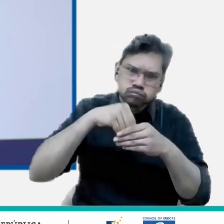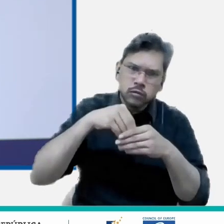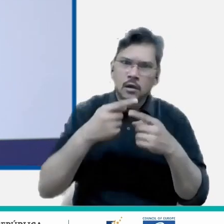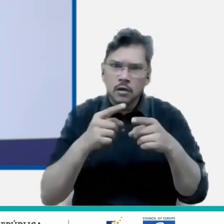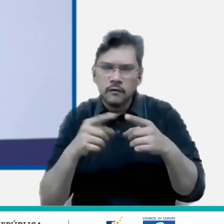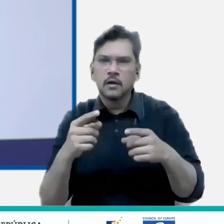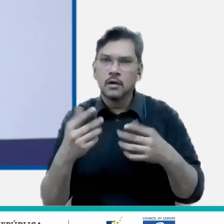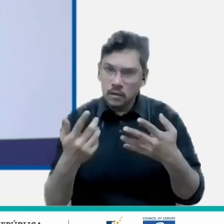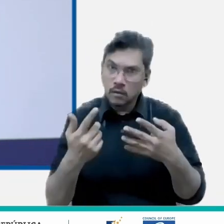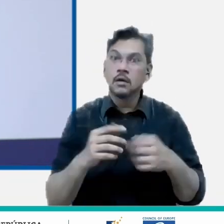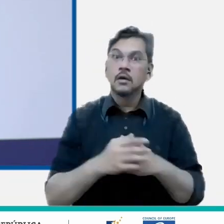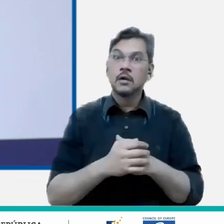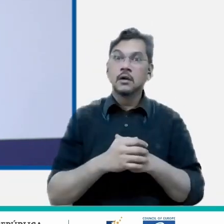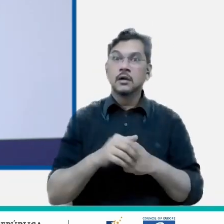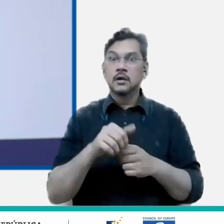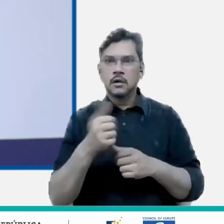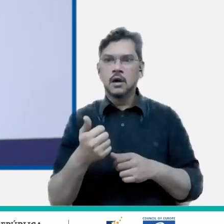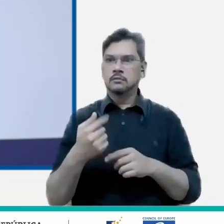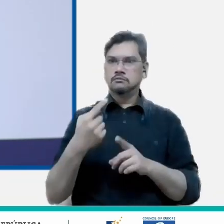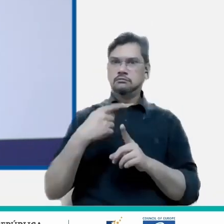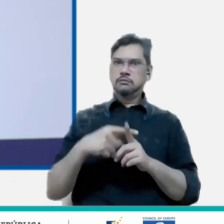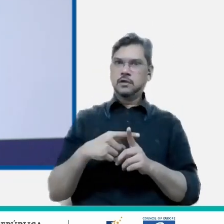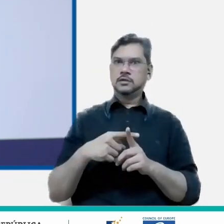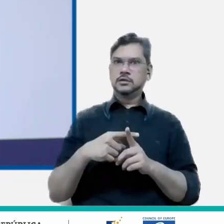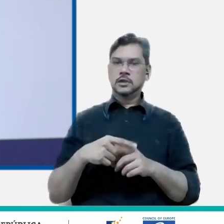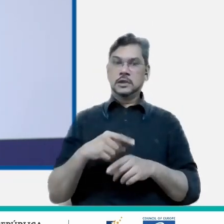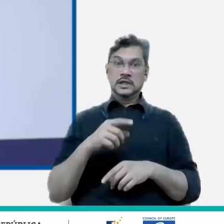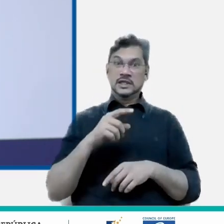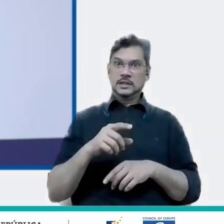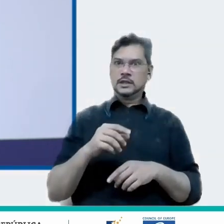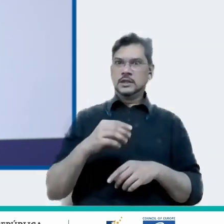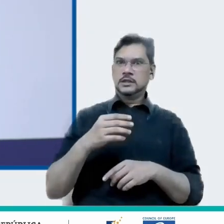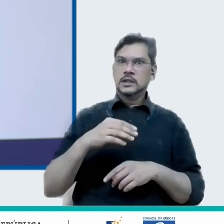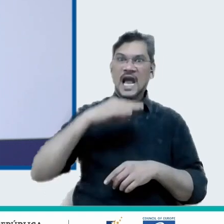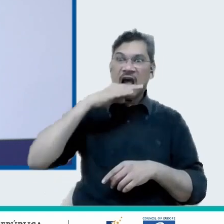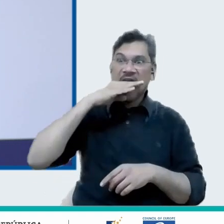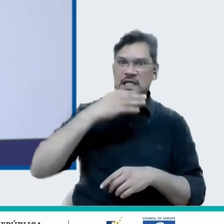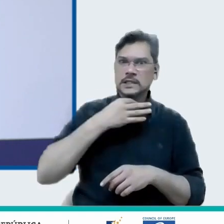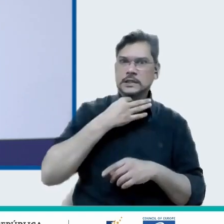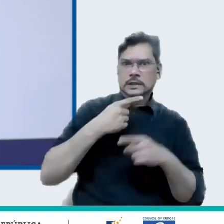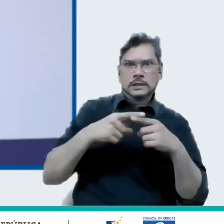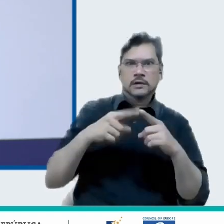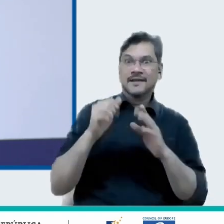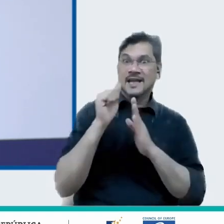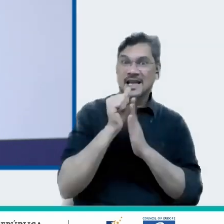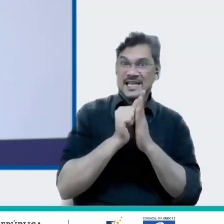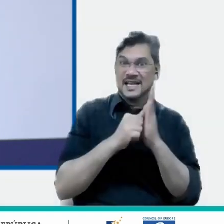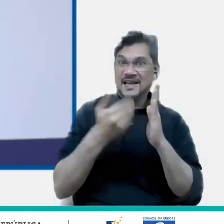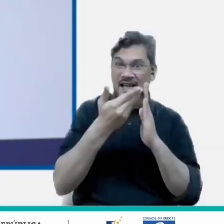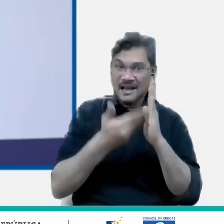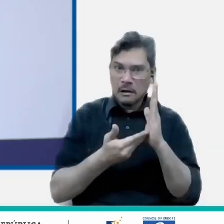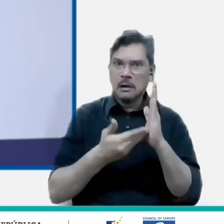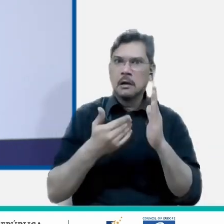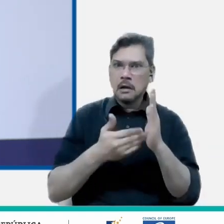Coherent approaches to leverage the disaster risk reduction agenda and to improve coherence with with other global agendas to risk-informed future